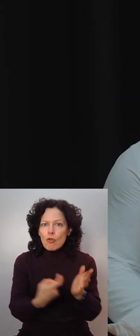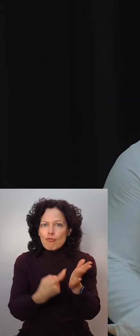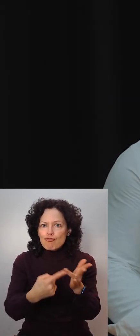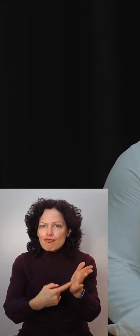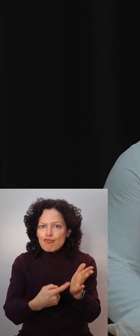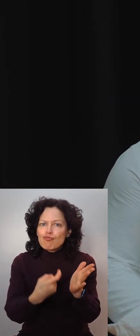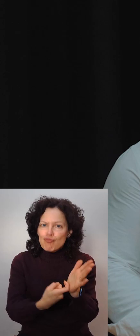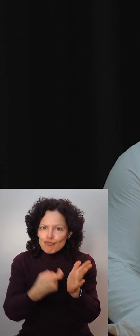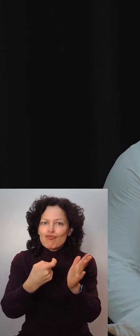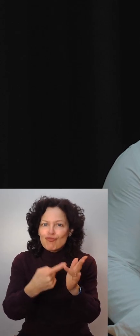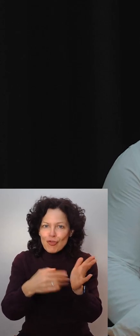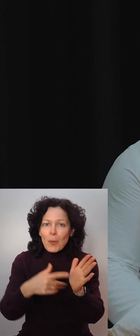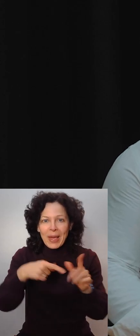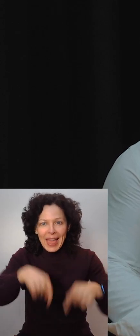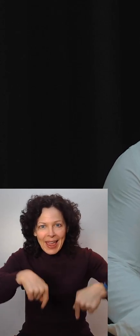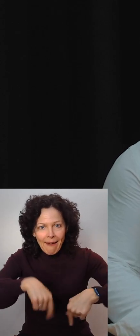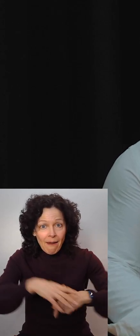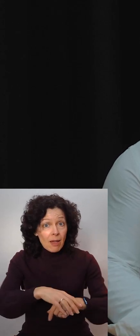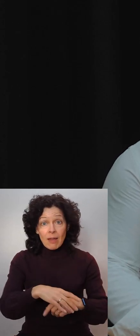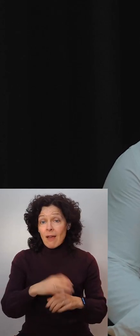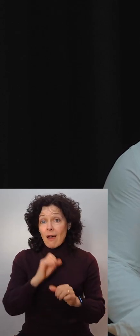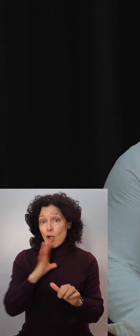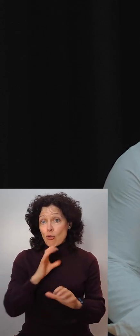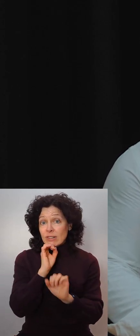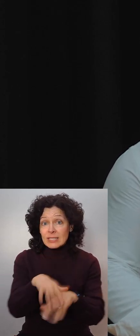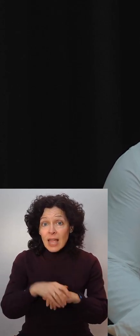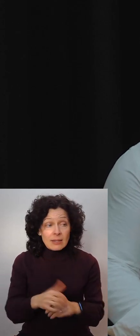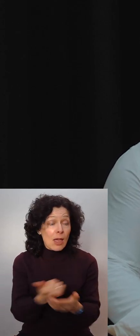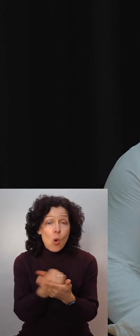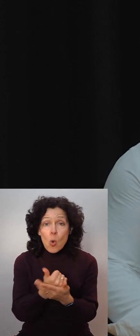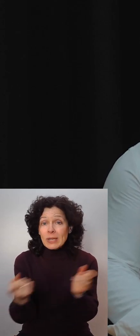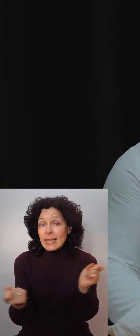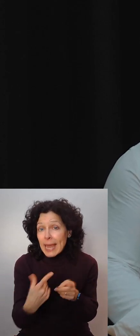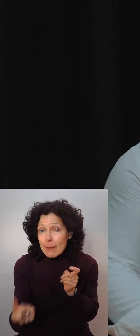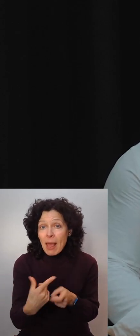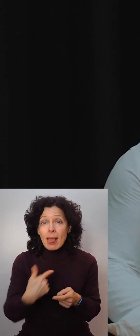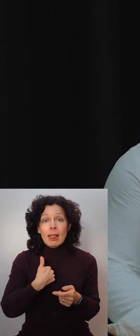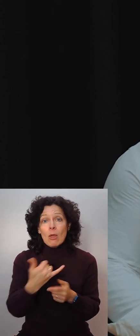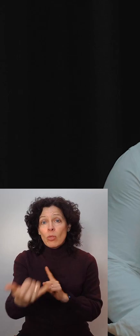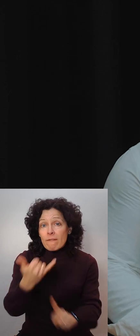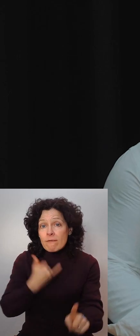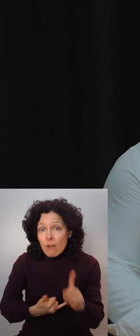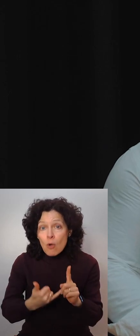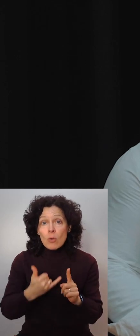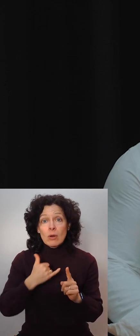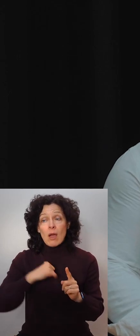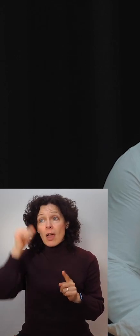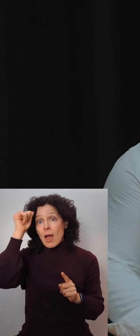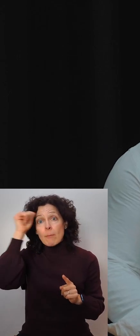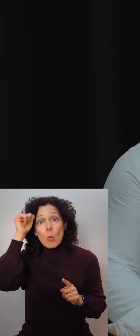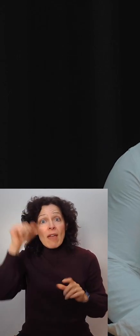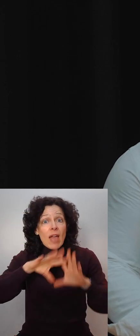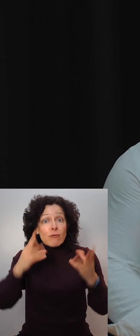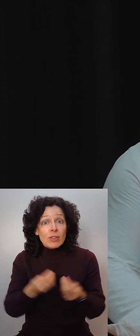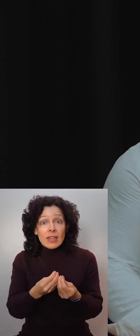events, they do lots of stuff, and like I said already, they always email, their phones, so I know about everything, what's going on in